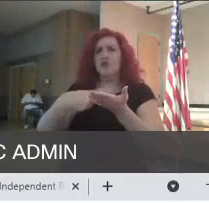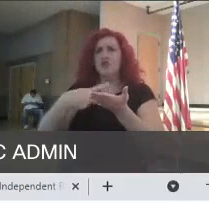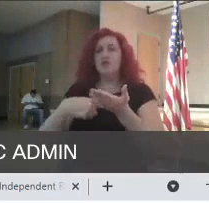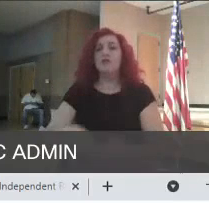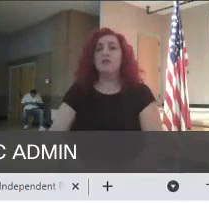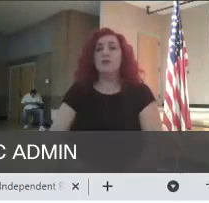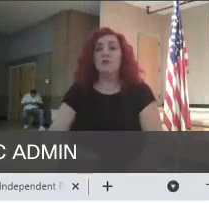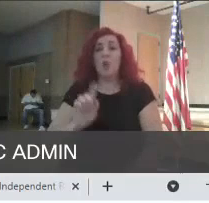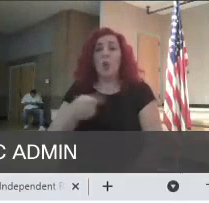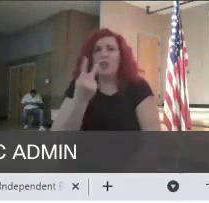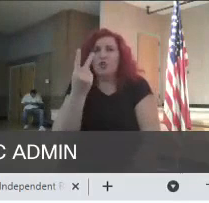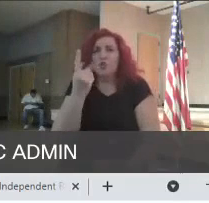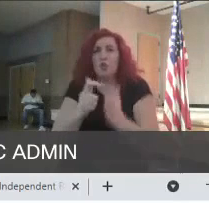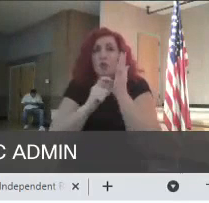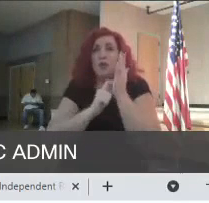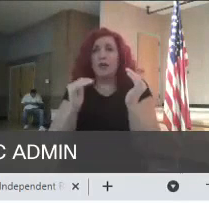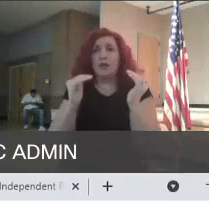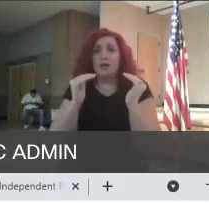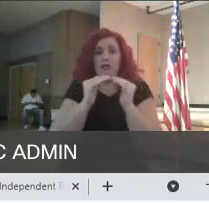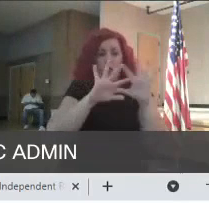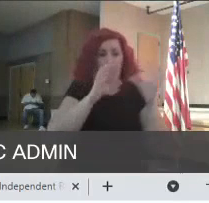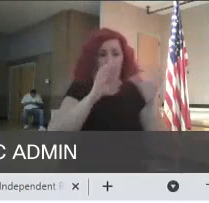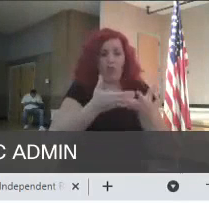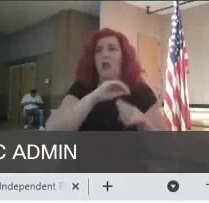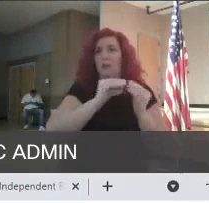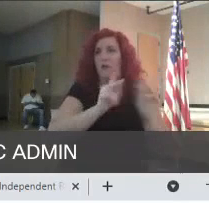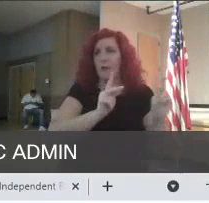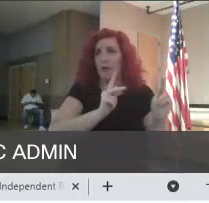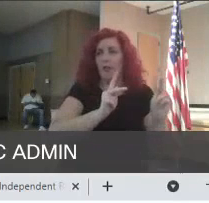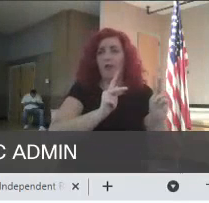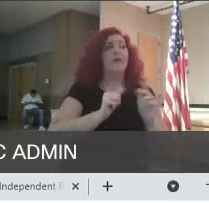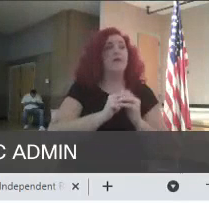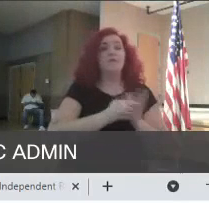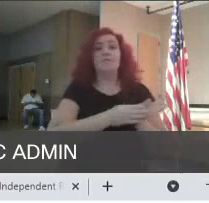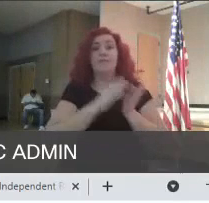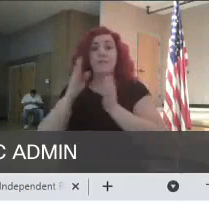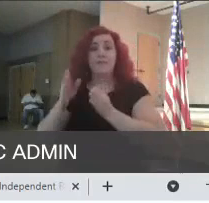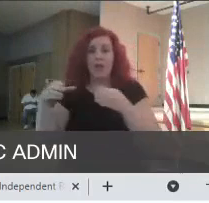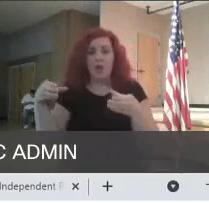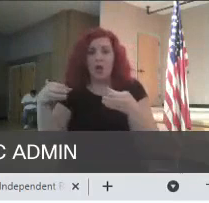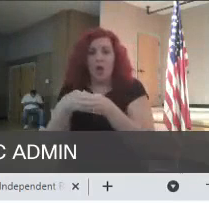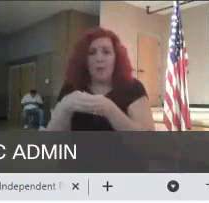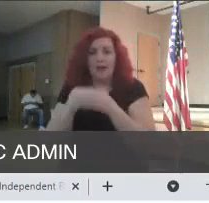following two criteria: equal population and compactness and